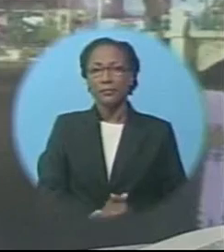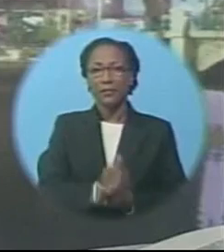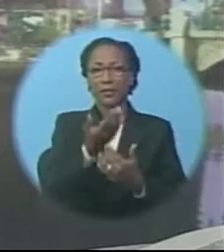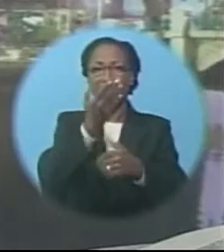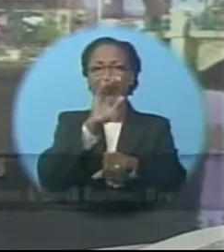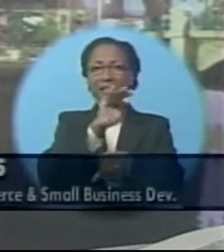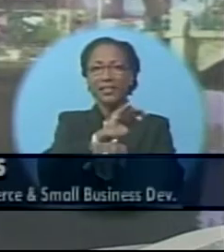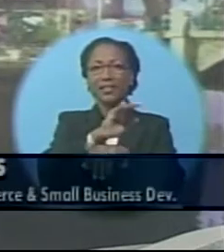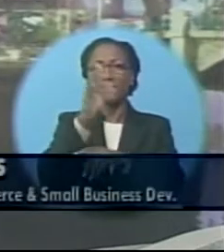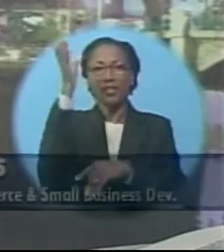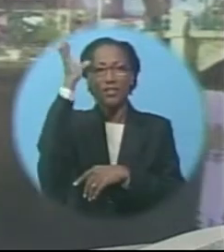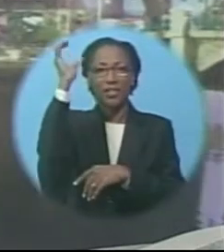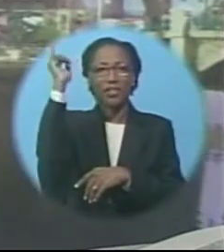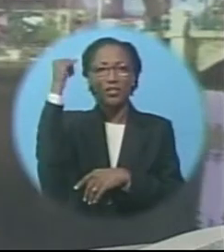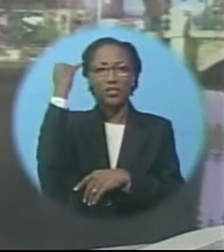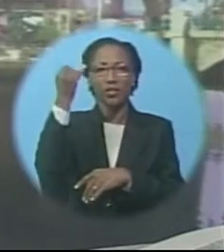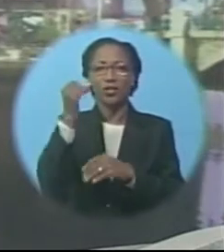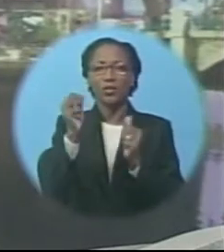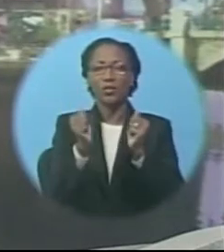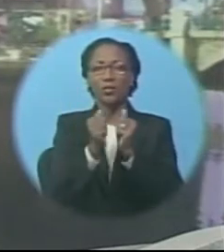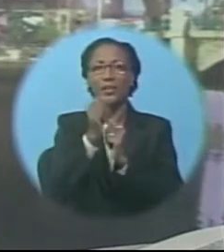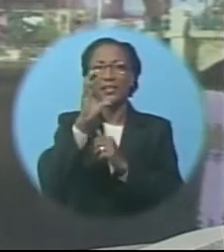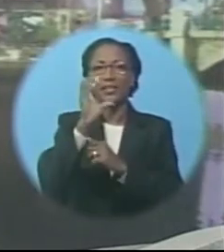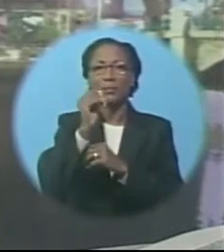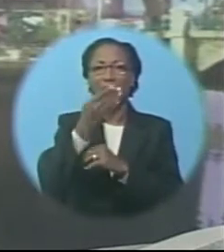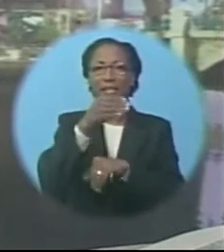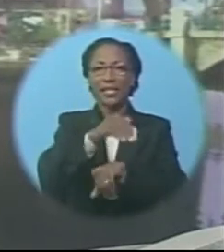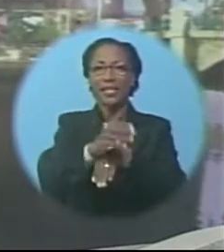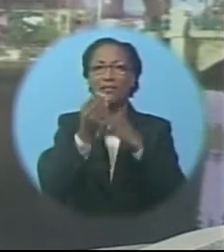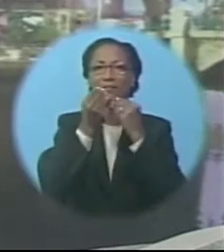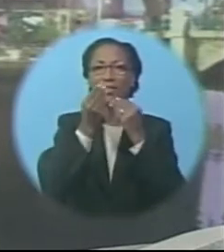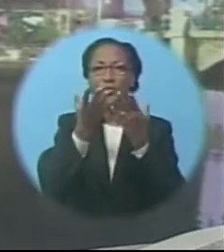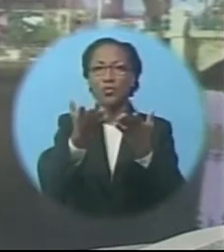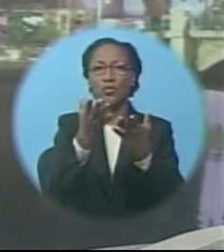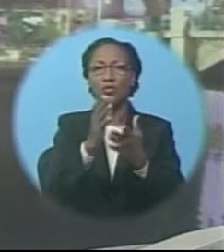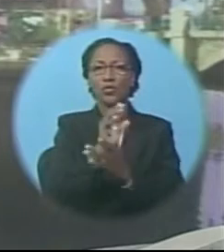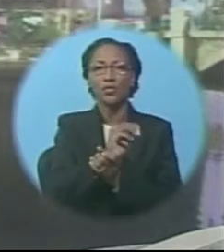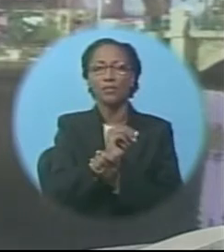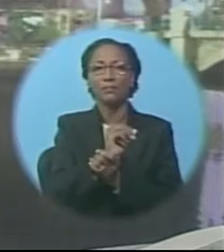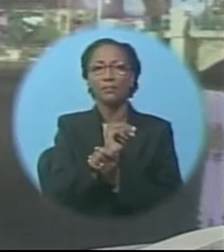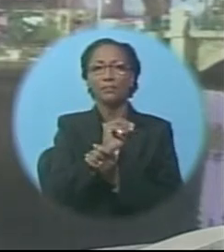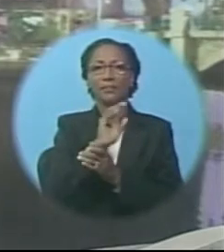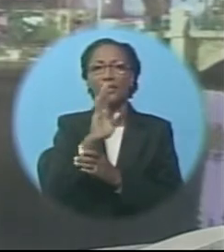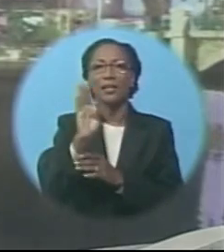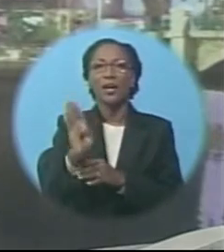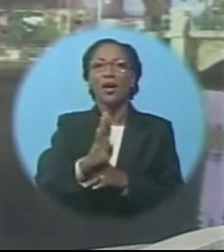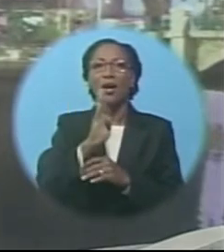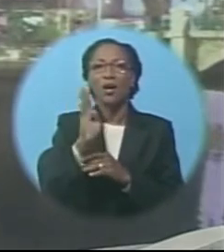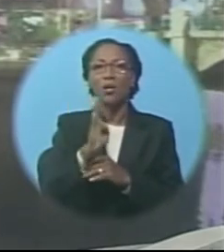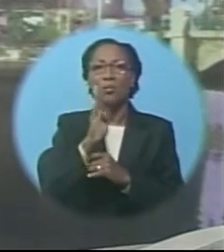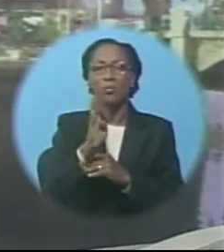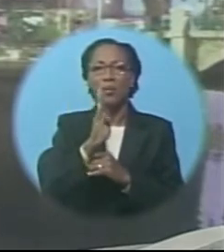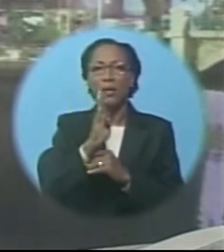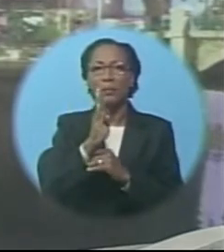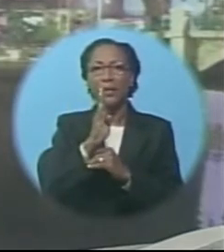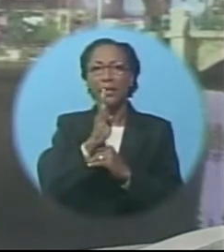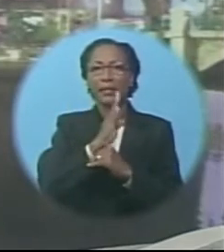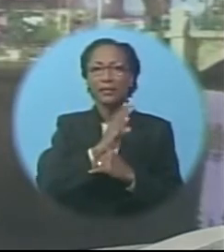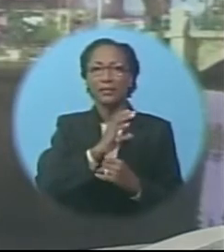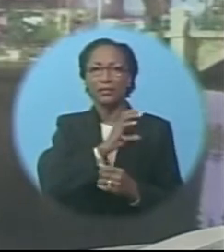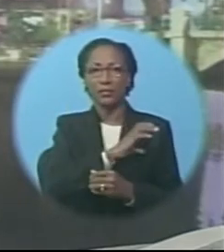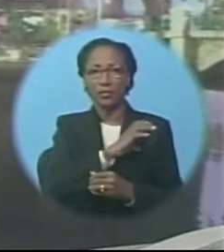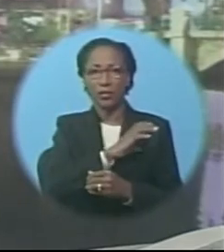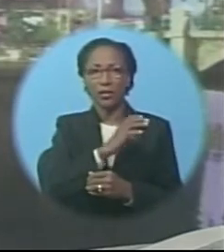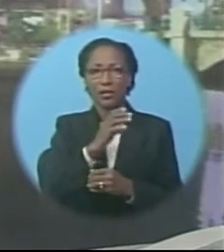Good evening, I'm Shane Jones, leading the CBC Evening News at 7. Barbados' reputation as a tourism